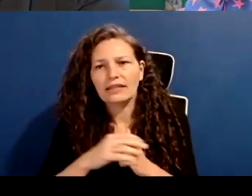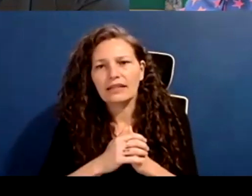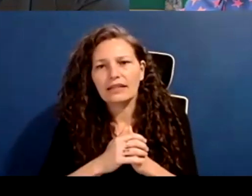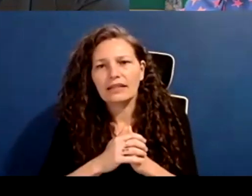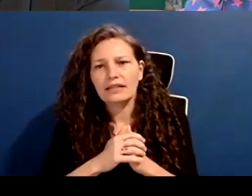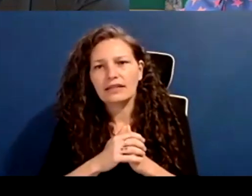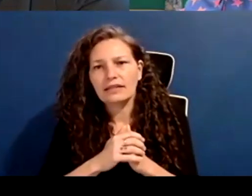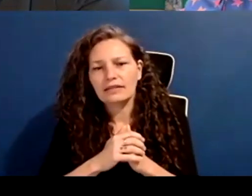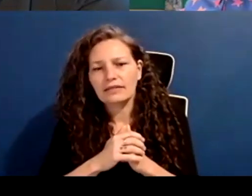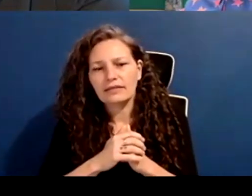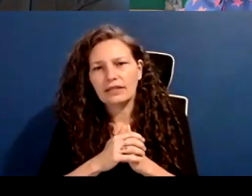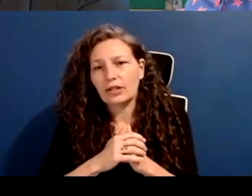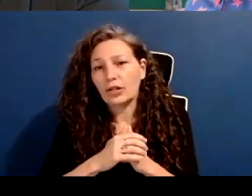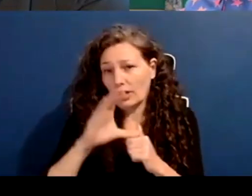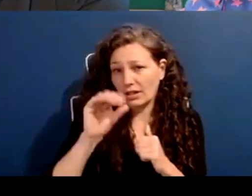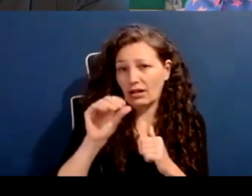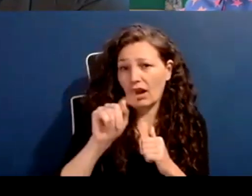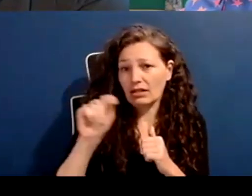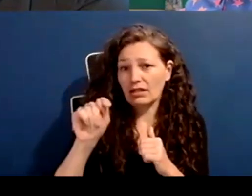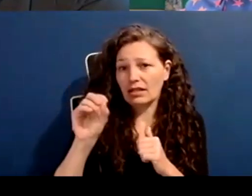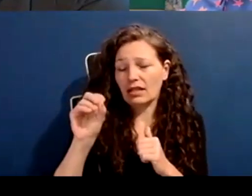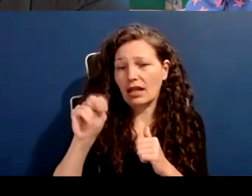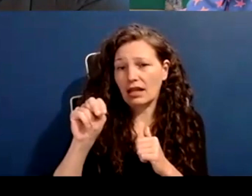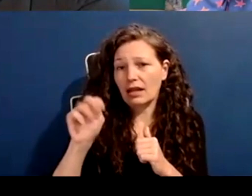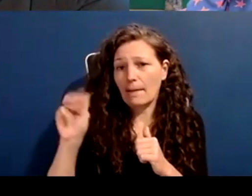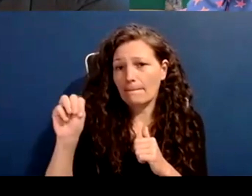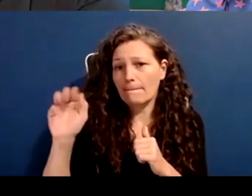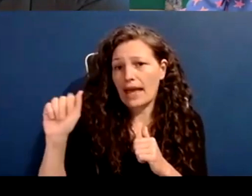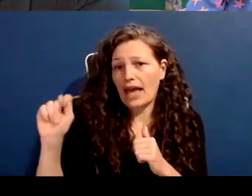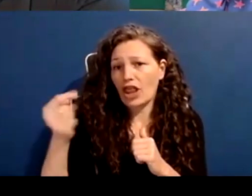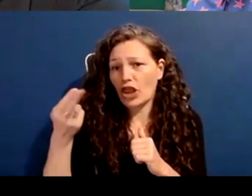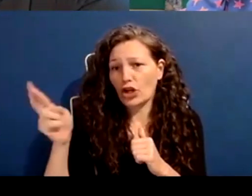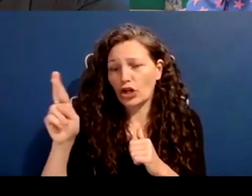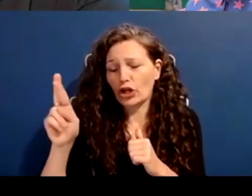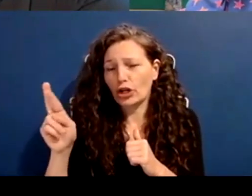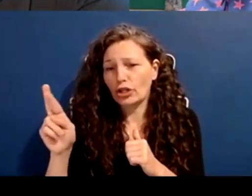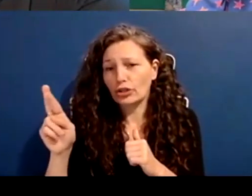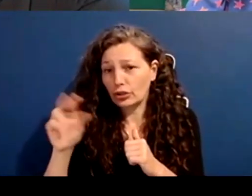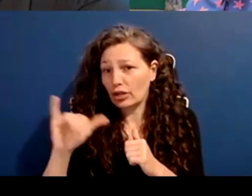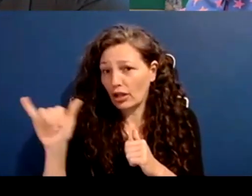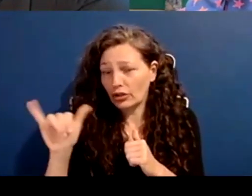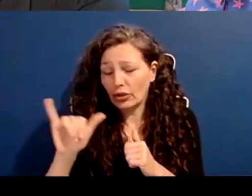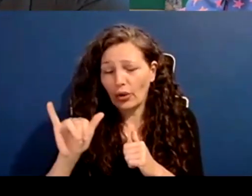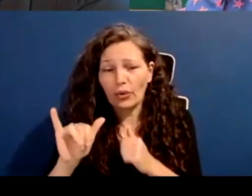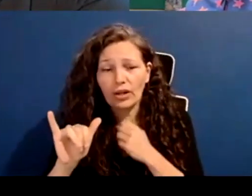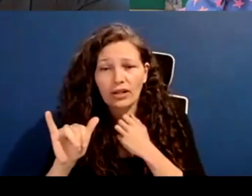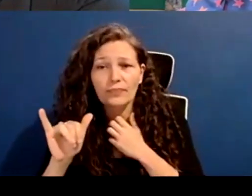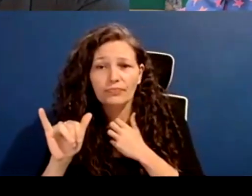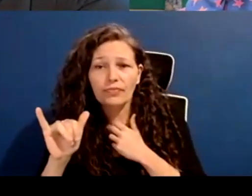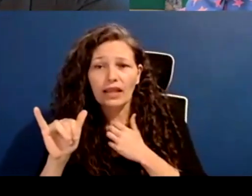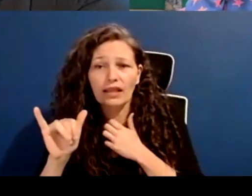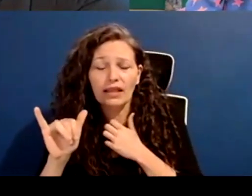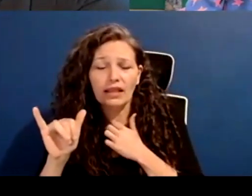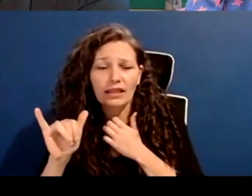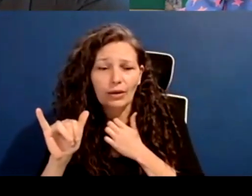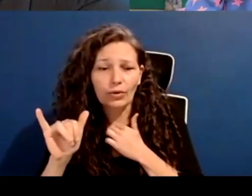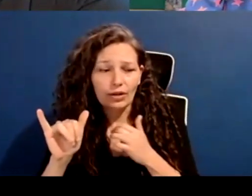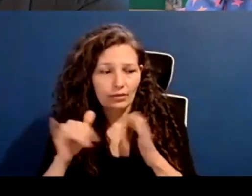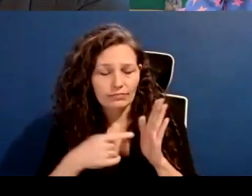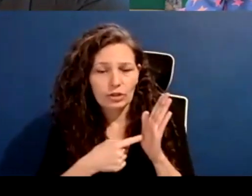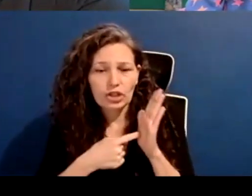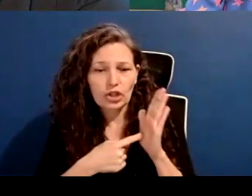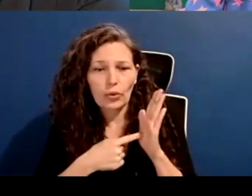disability onto Black bodies through a Christian perspective, and how kind of Christian charity was